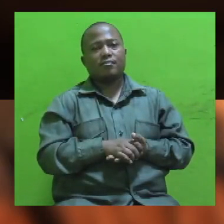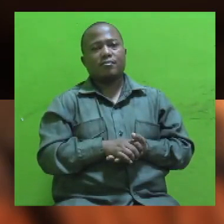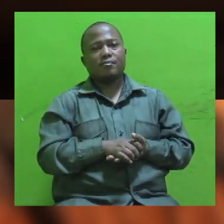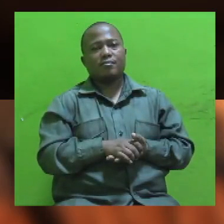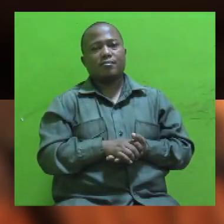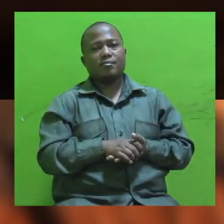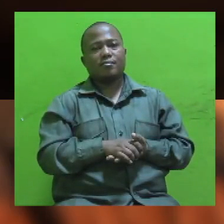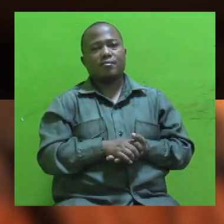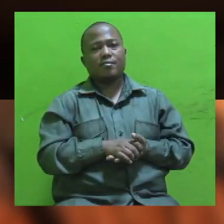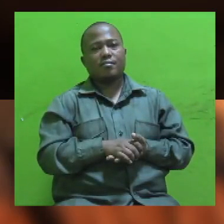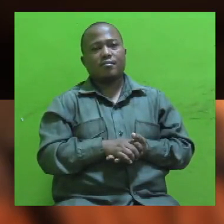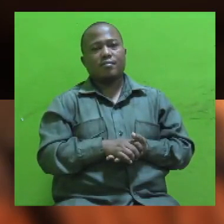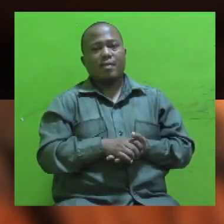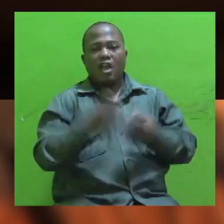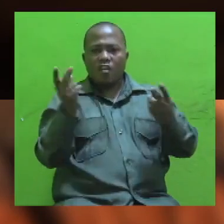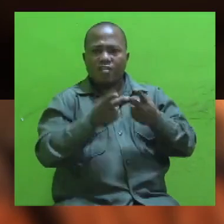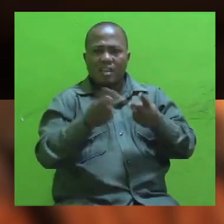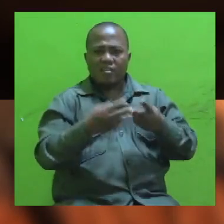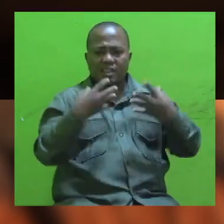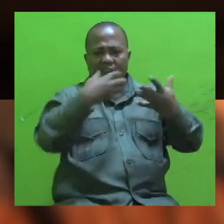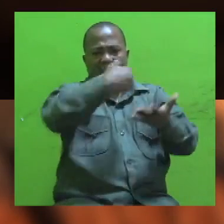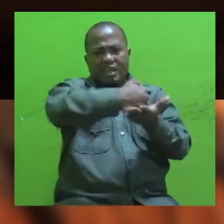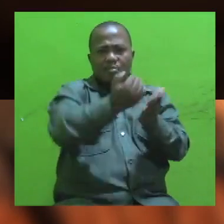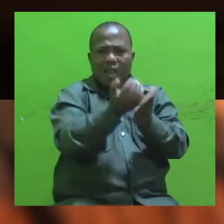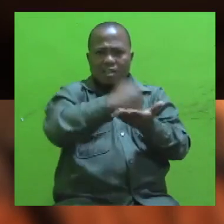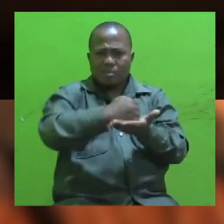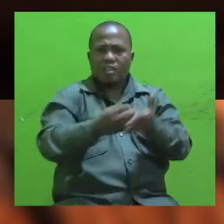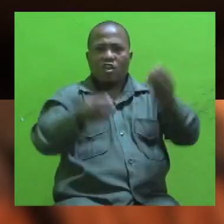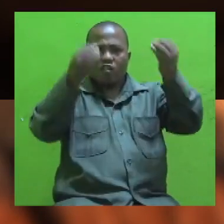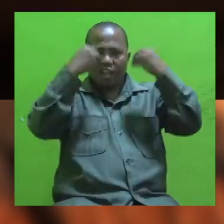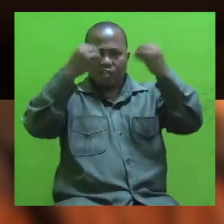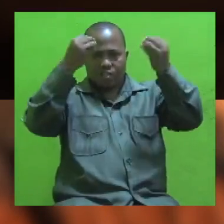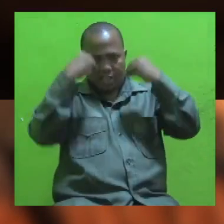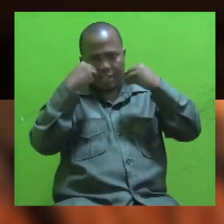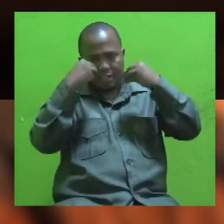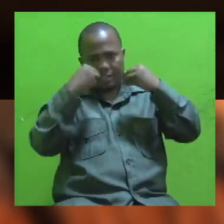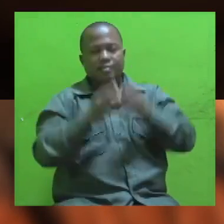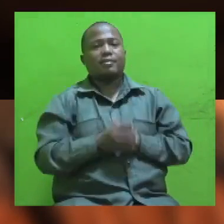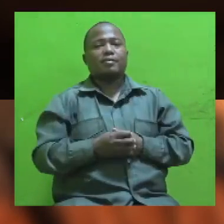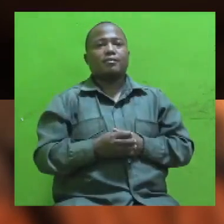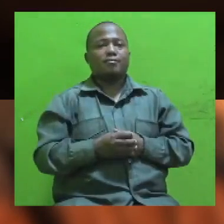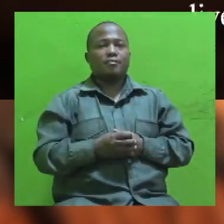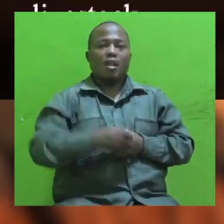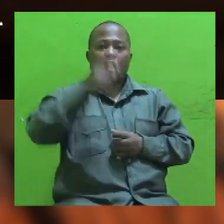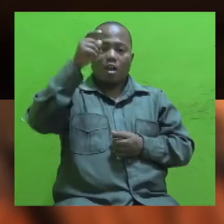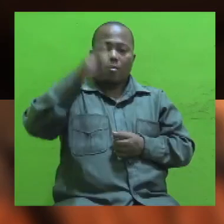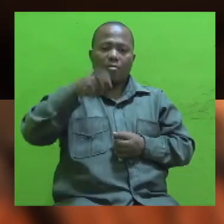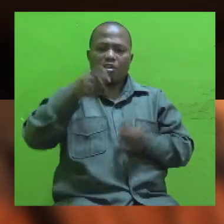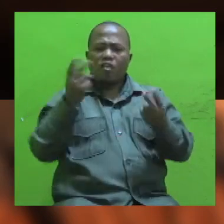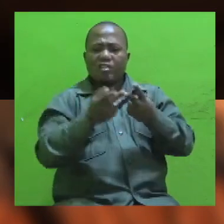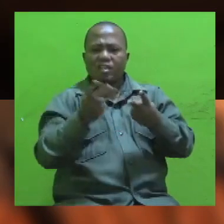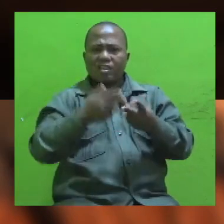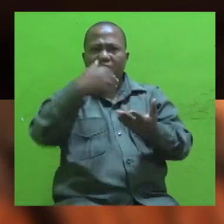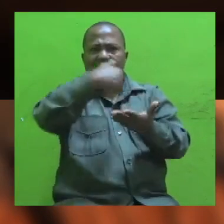working with their countries. There is also department of education, dealing to providing skills to the peoples, and also department